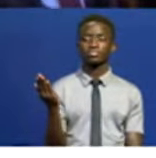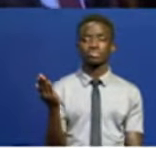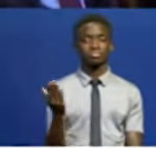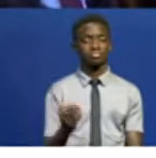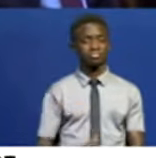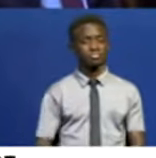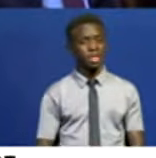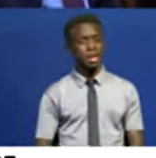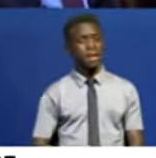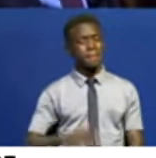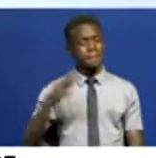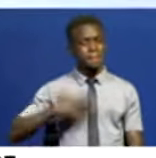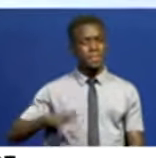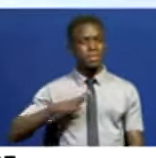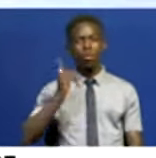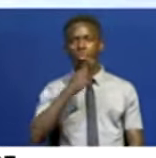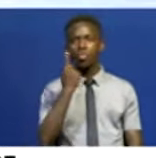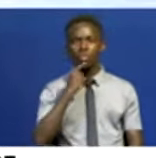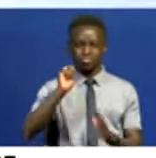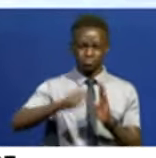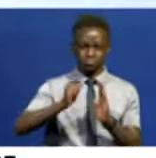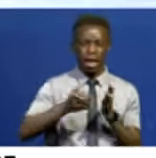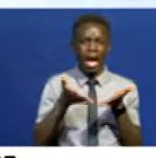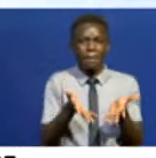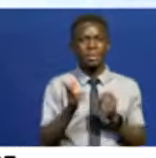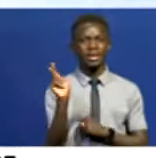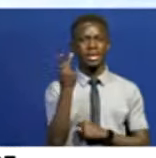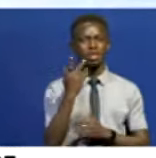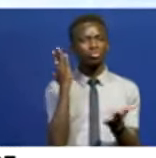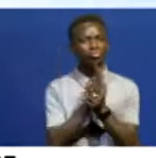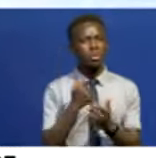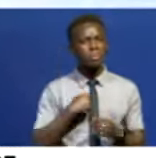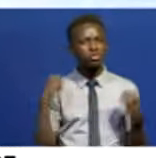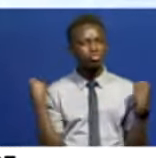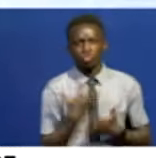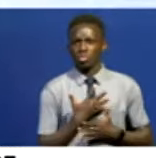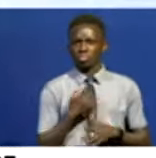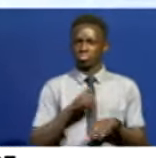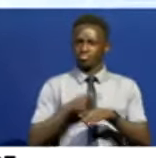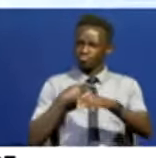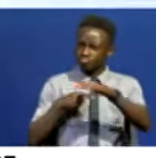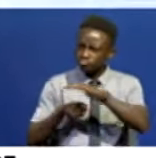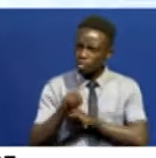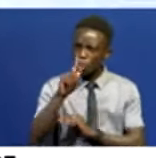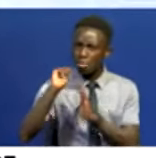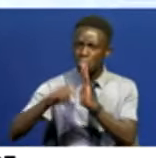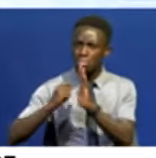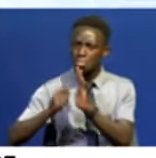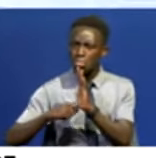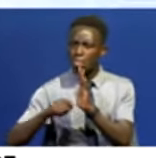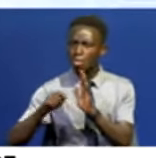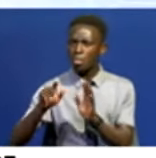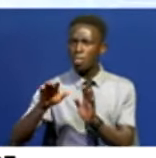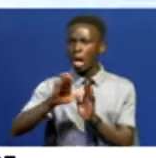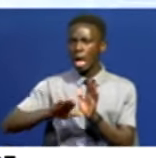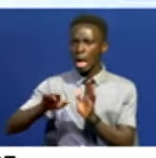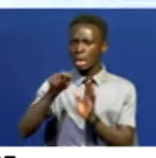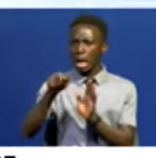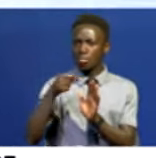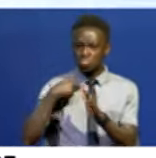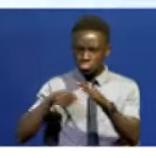People who are manufacturing in Kenya. In fact, I was shocked when I went to one manufacturing facility and